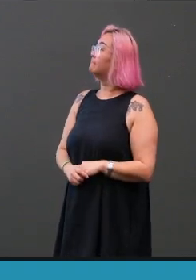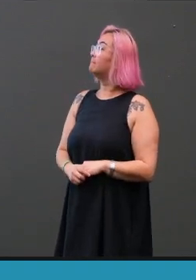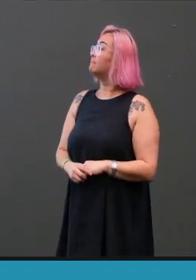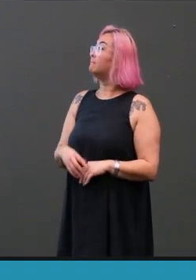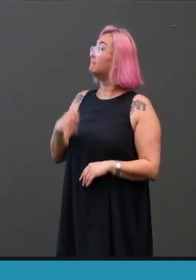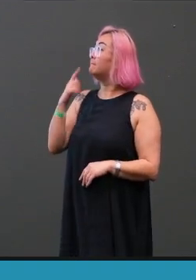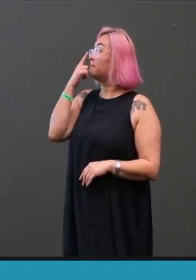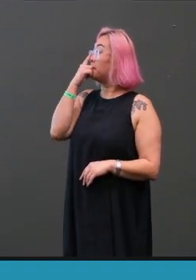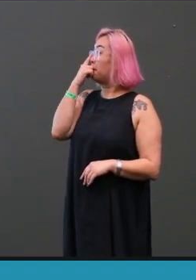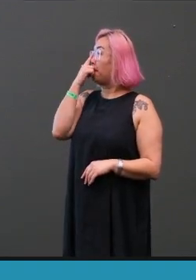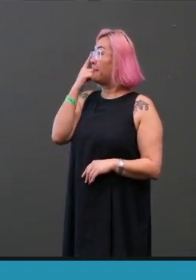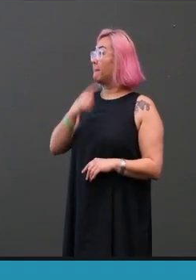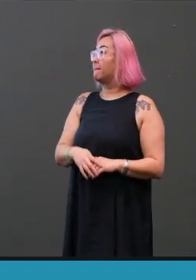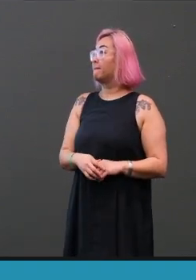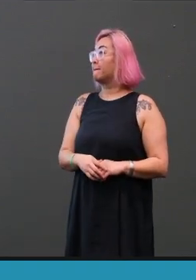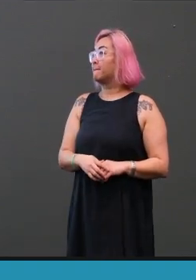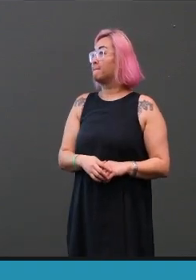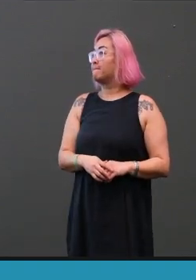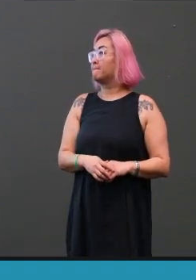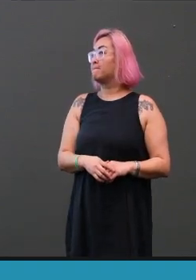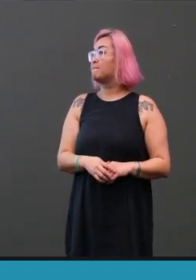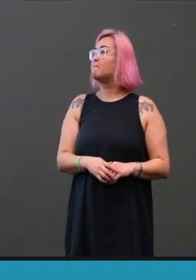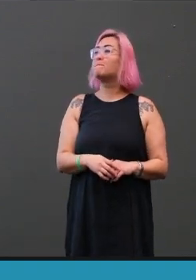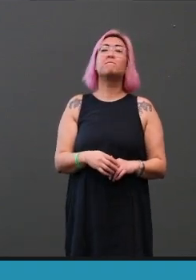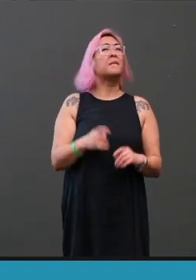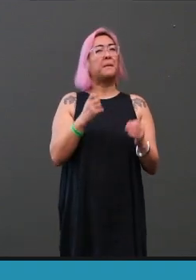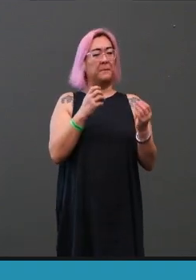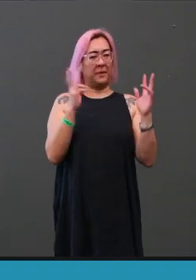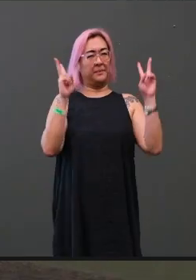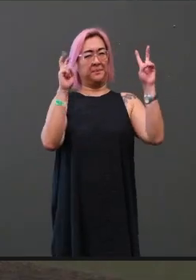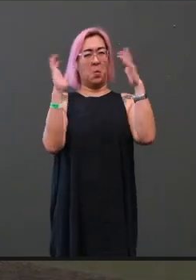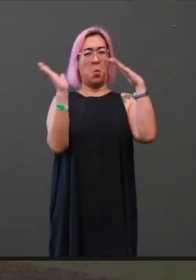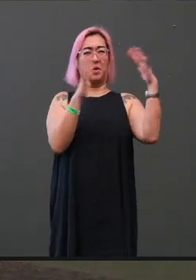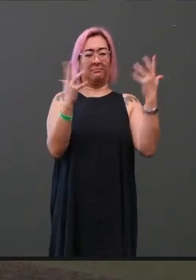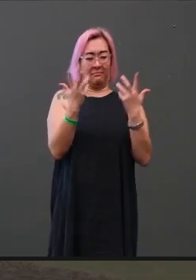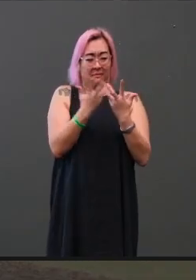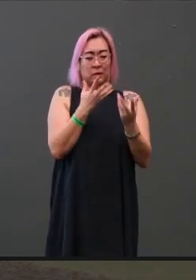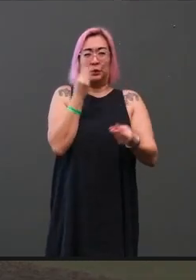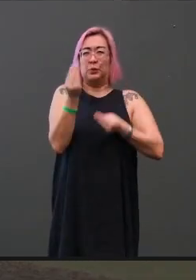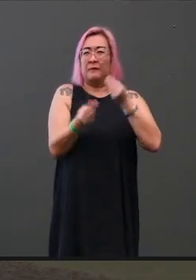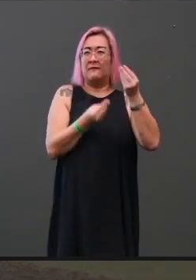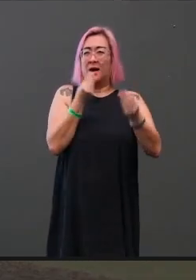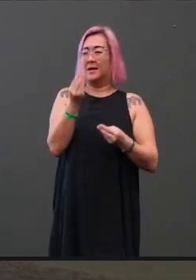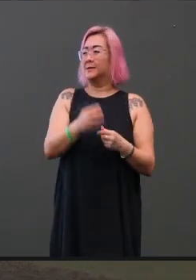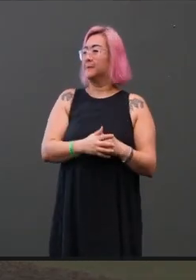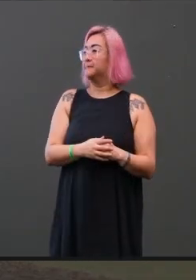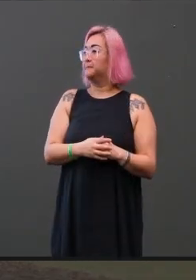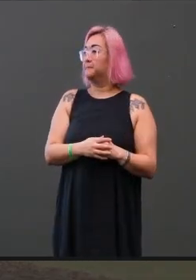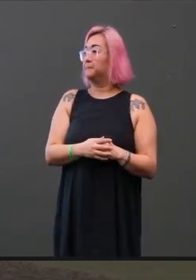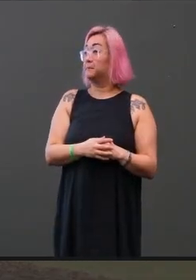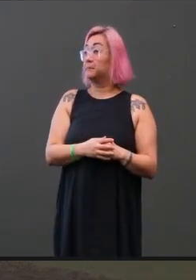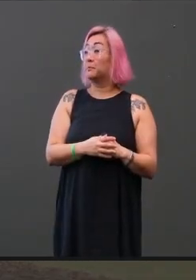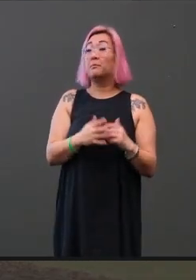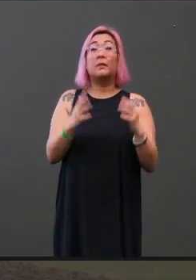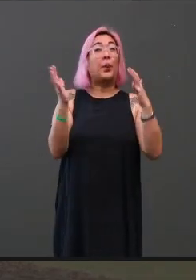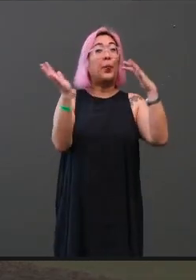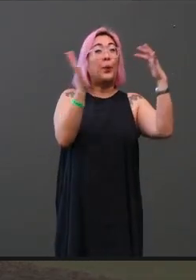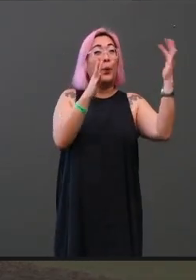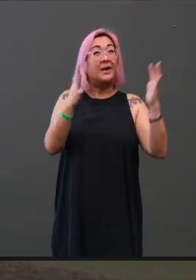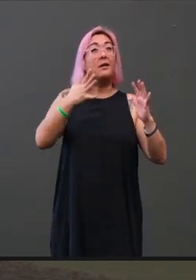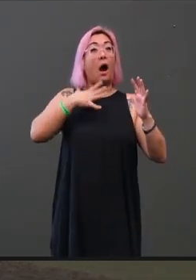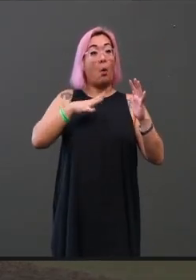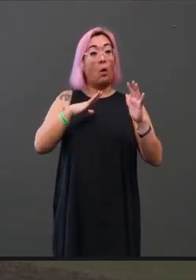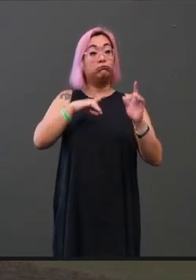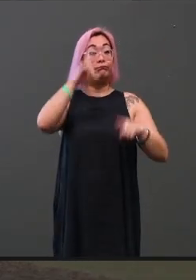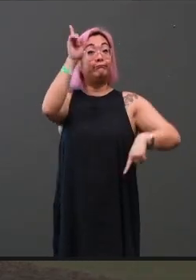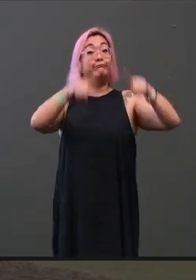But how do you define the wind in this case across the scene? So I wanted the wind to be varied, at times calm and relaxed,